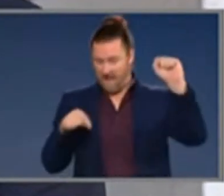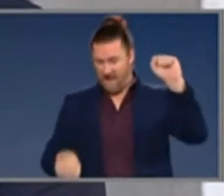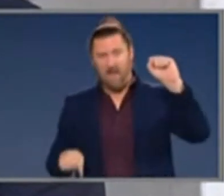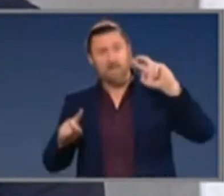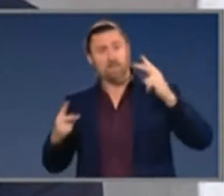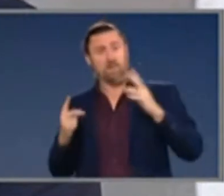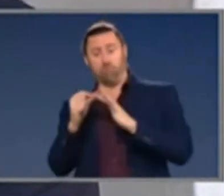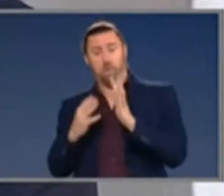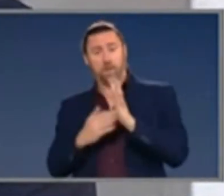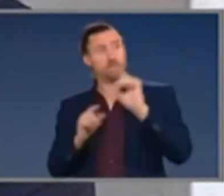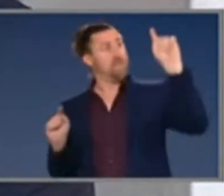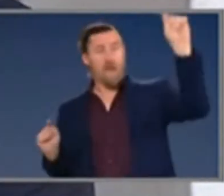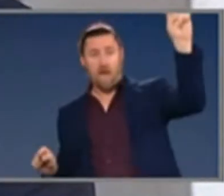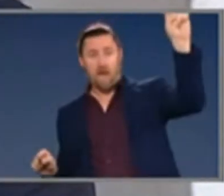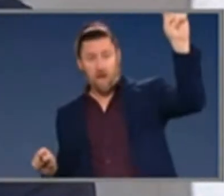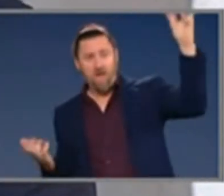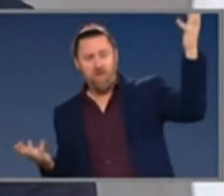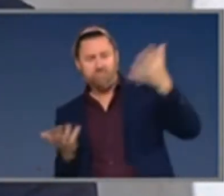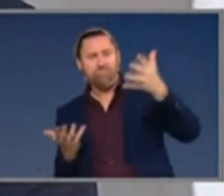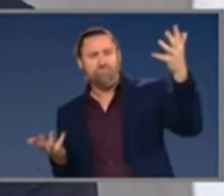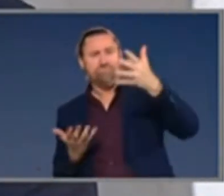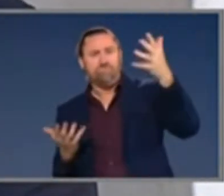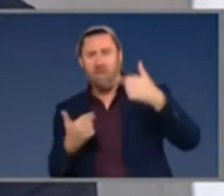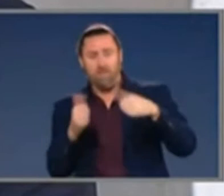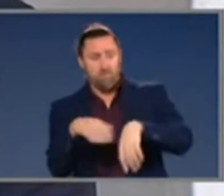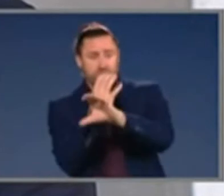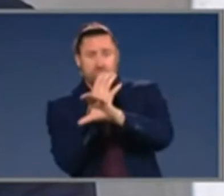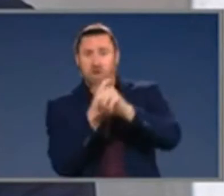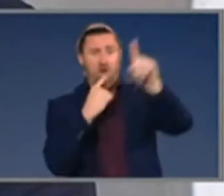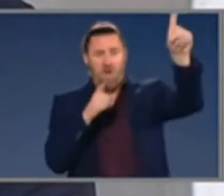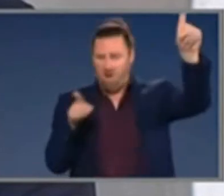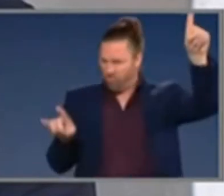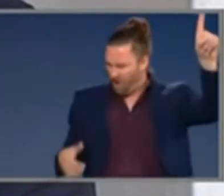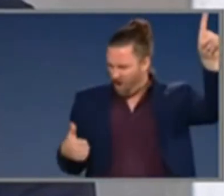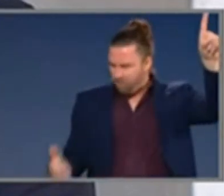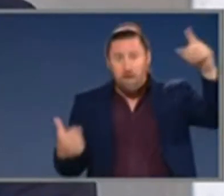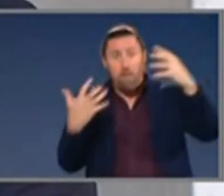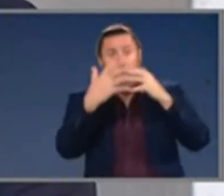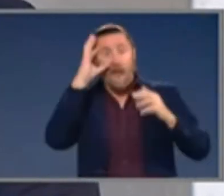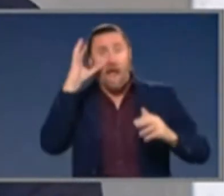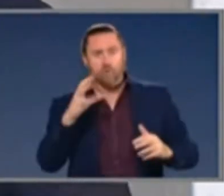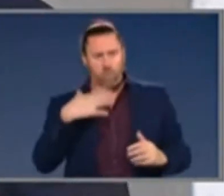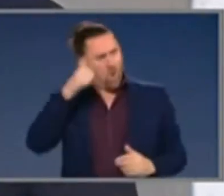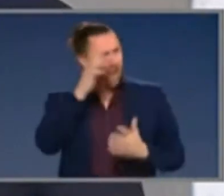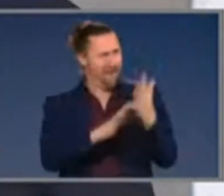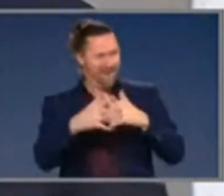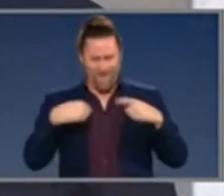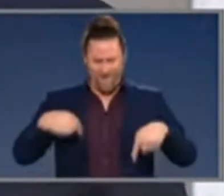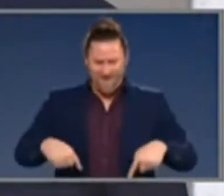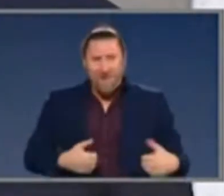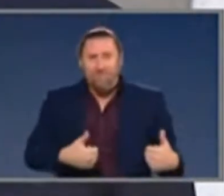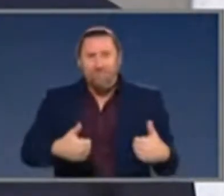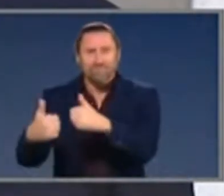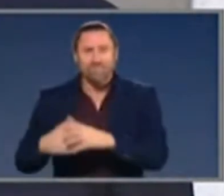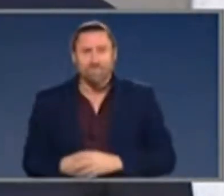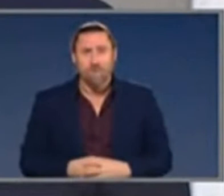once again the Canadian government had been very complimentary of Australia's approach to the pandemic. A lot of countries have looked to see what we've done here. You know, we